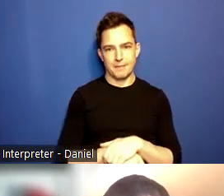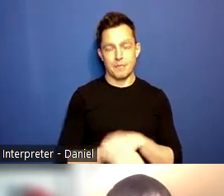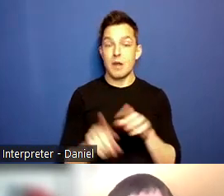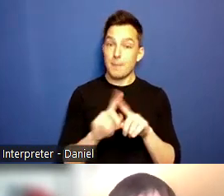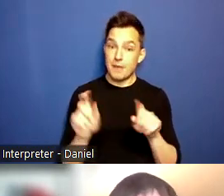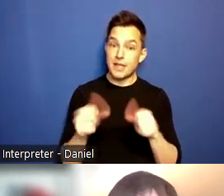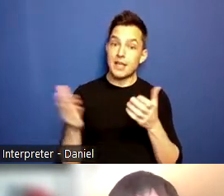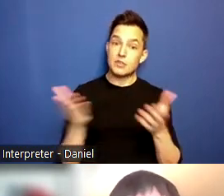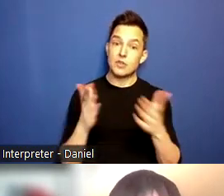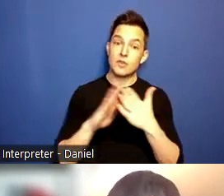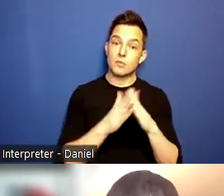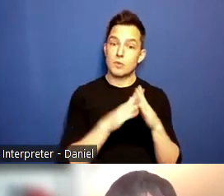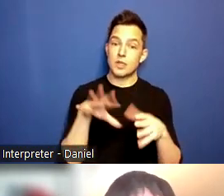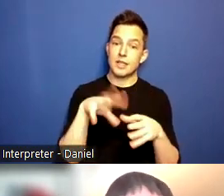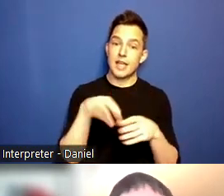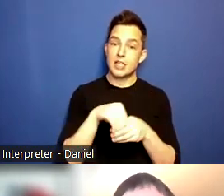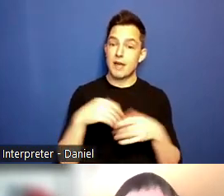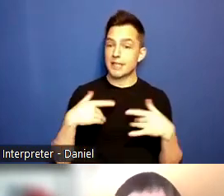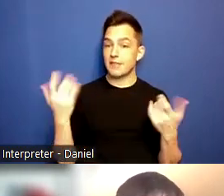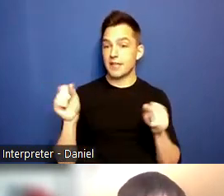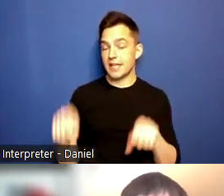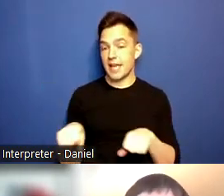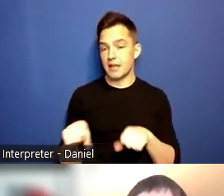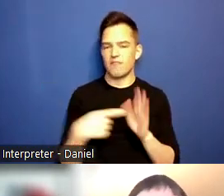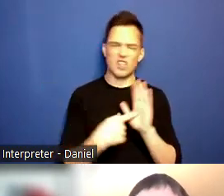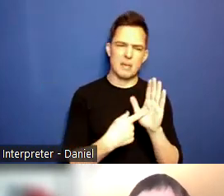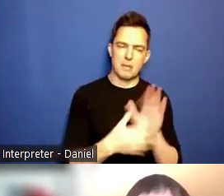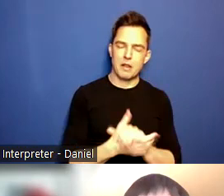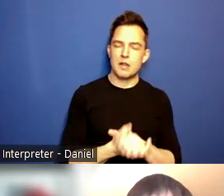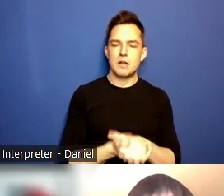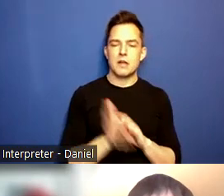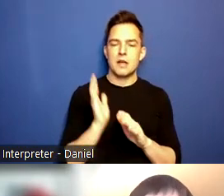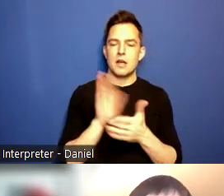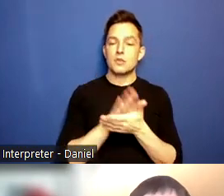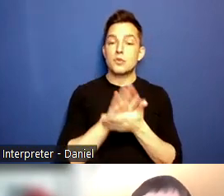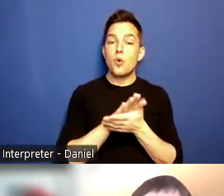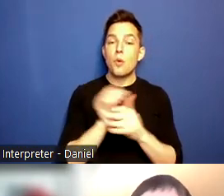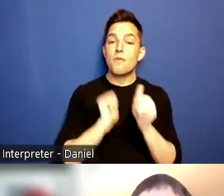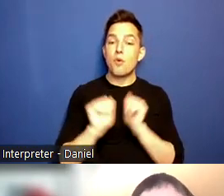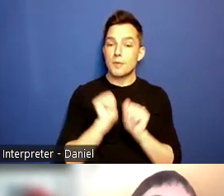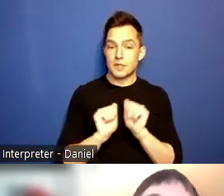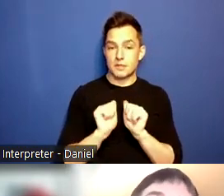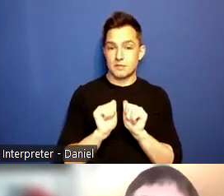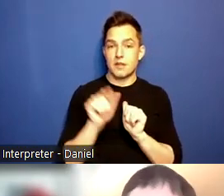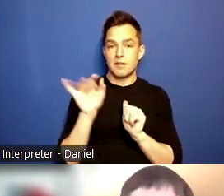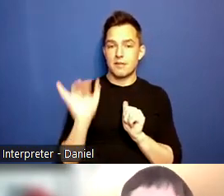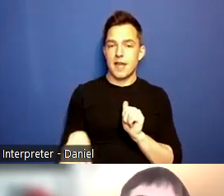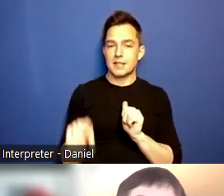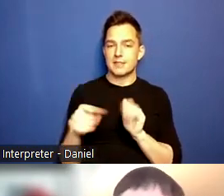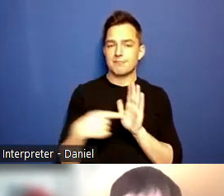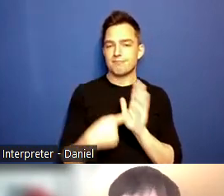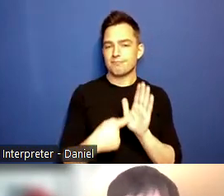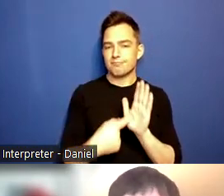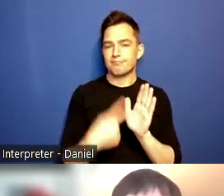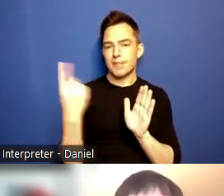can serve as a community engagement activity. So for example, a school performance would be an example of